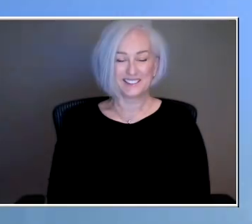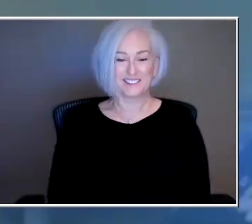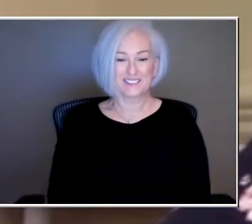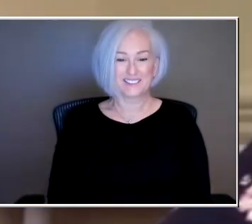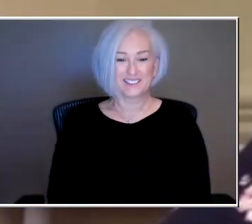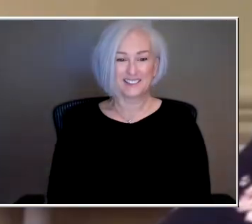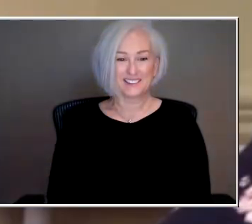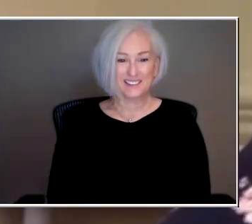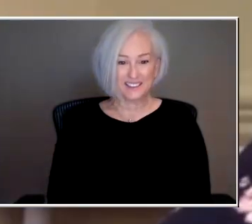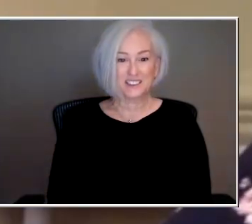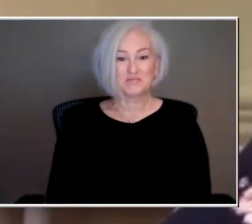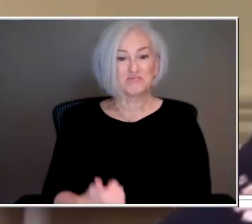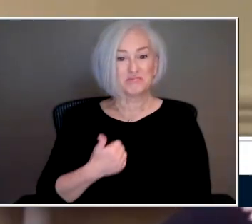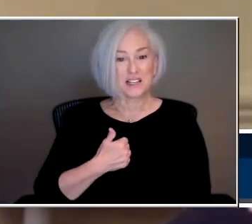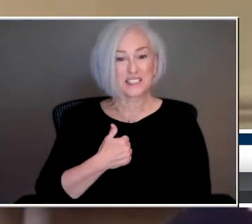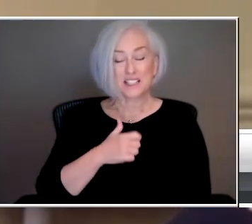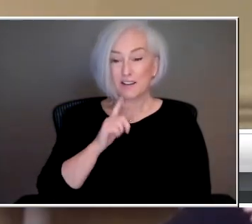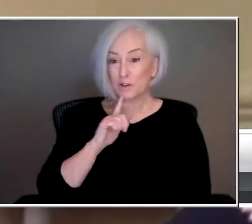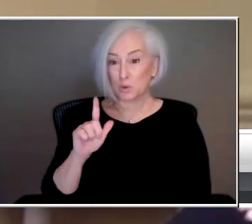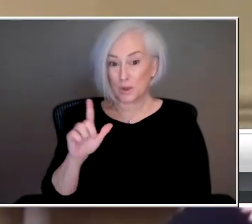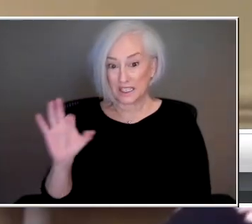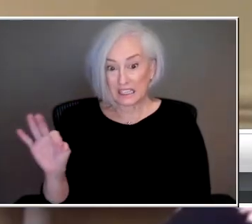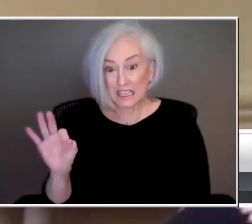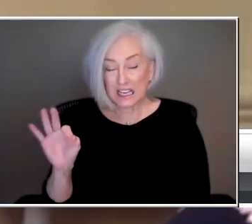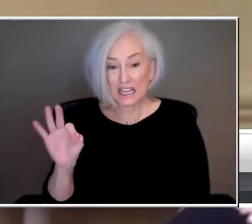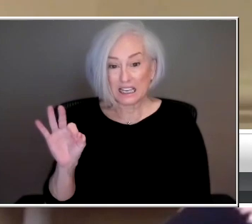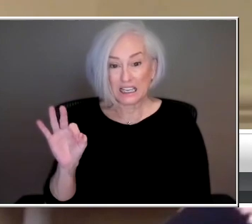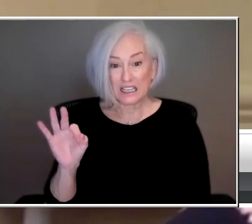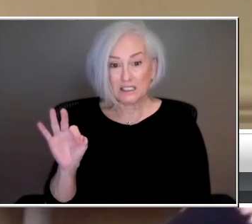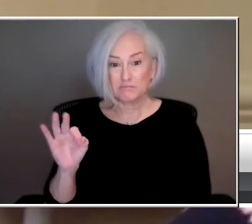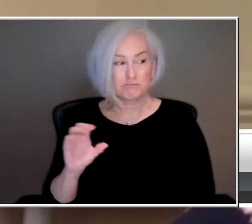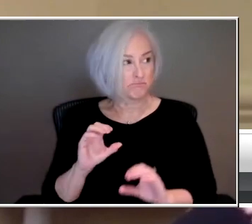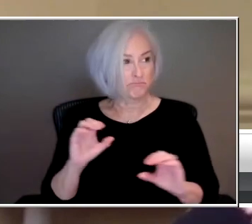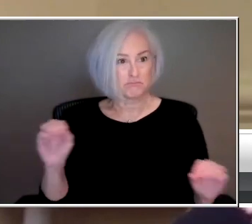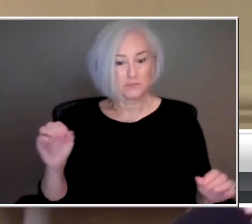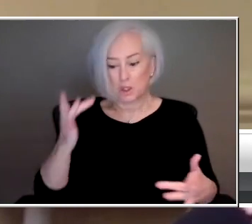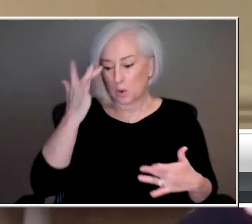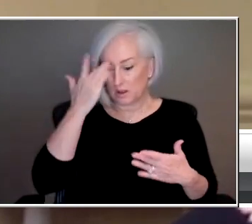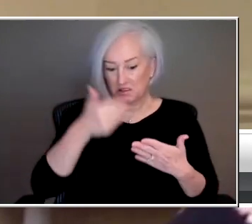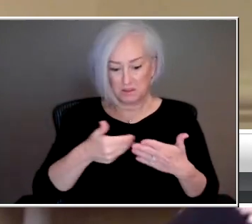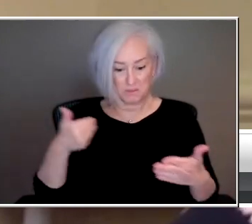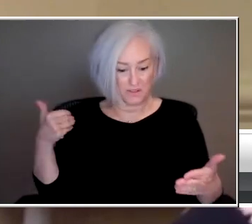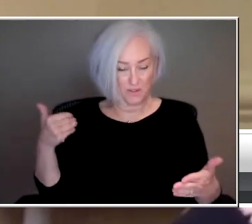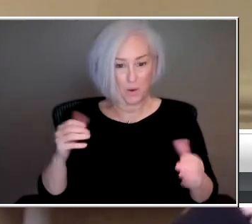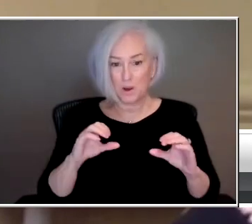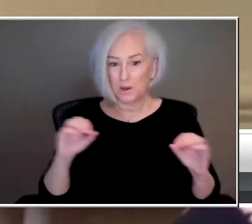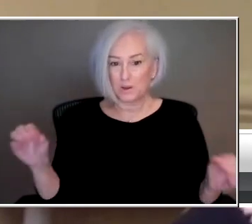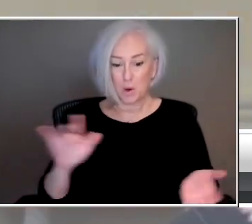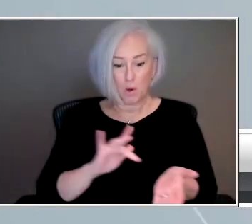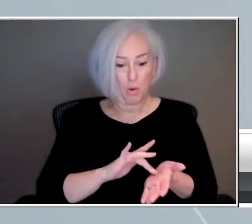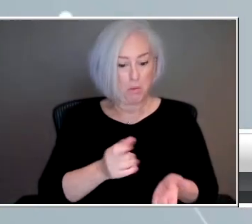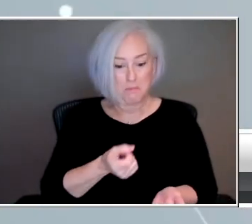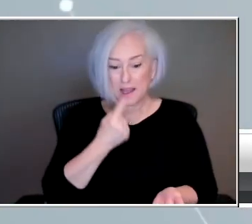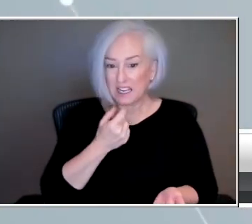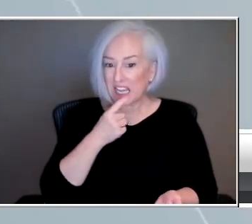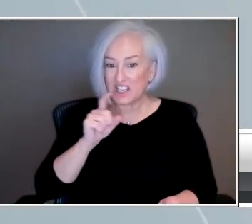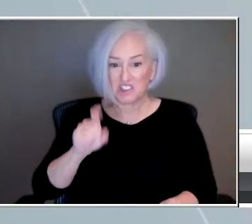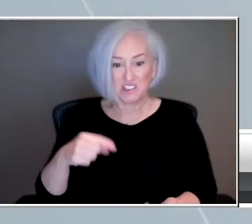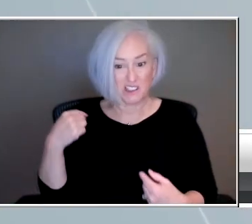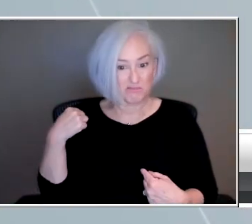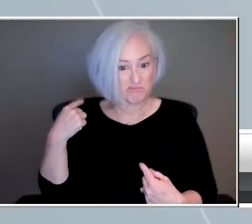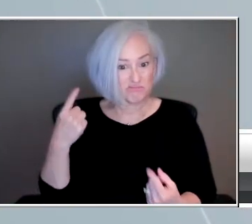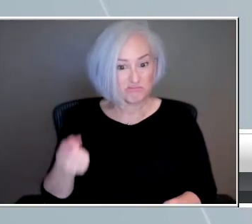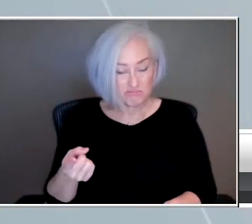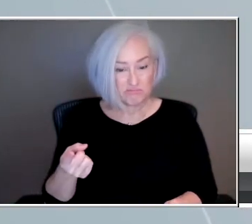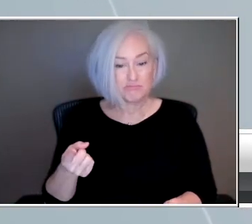I was 29 years old and I had no pre-existing conditions. I'd never needed medication for my body. A